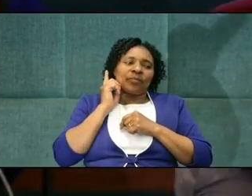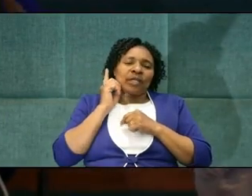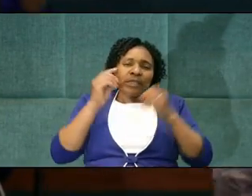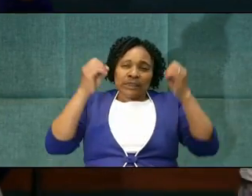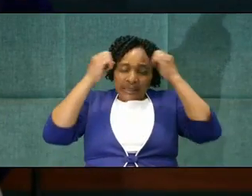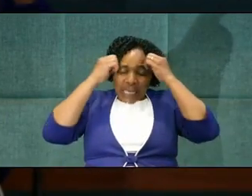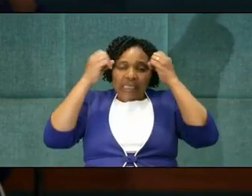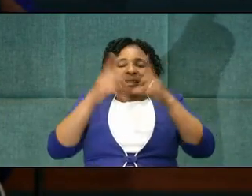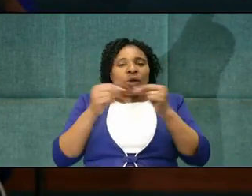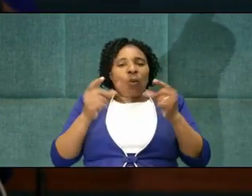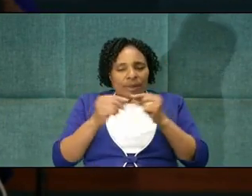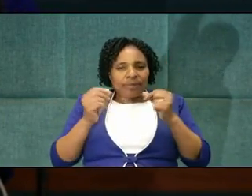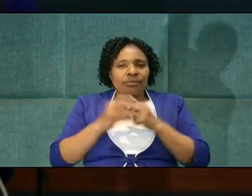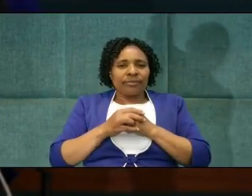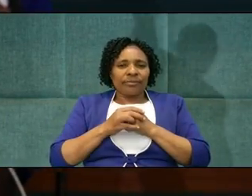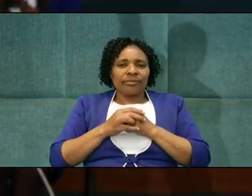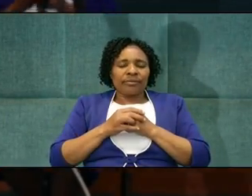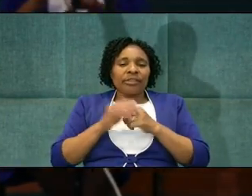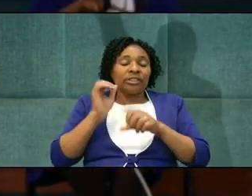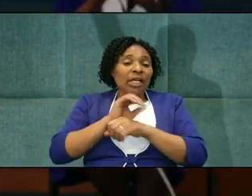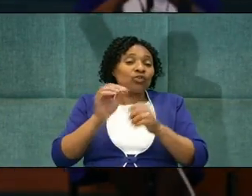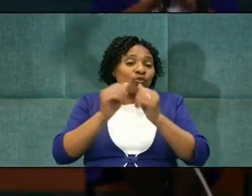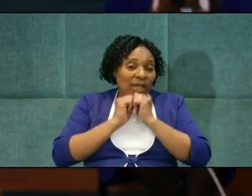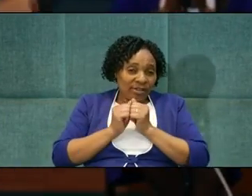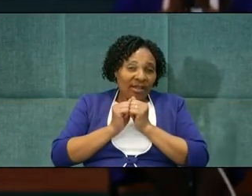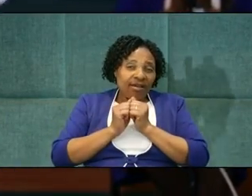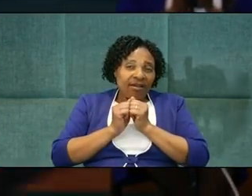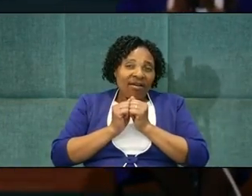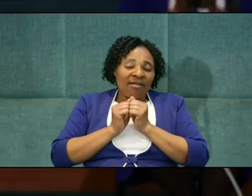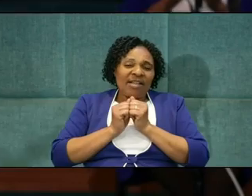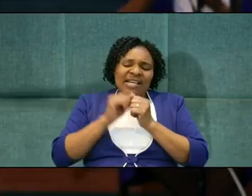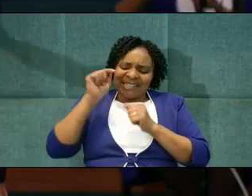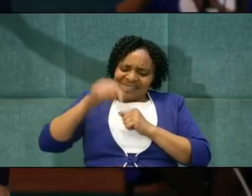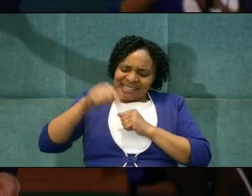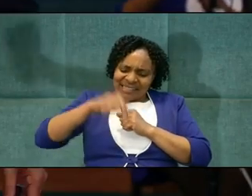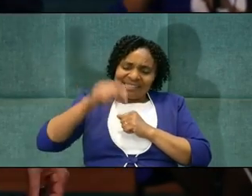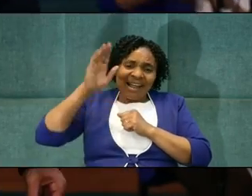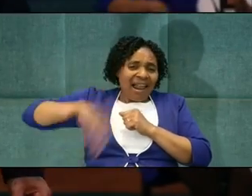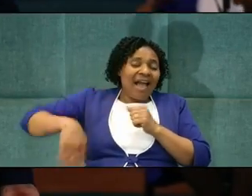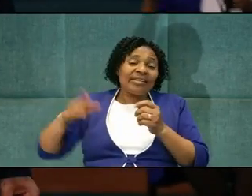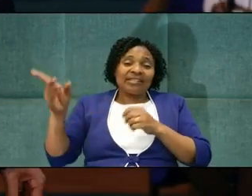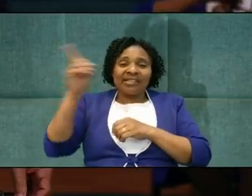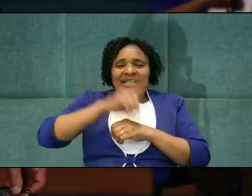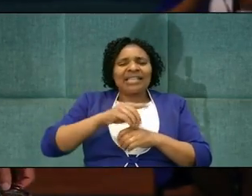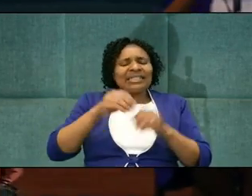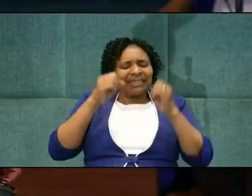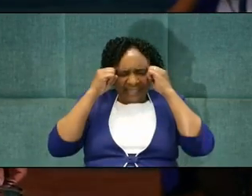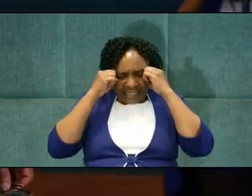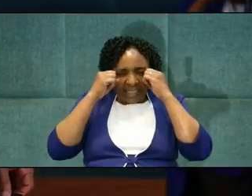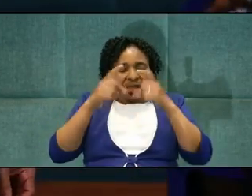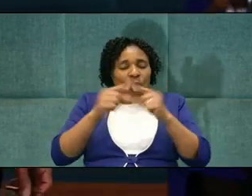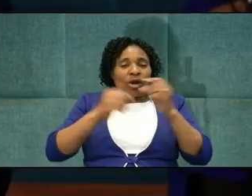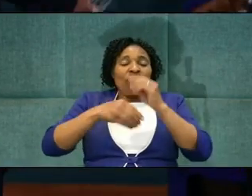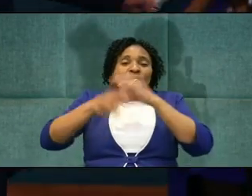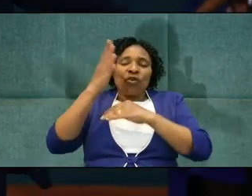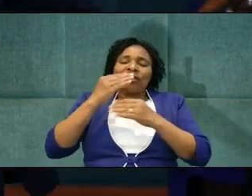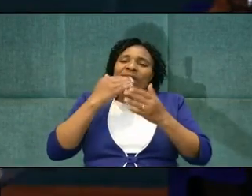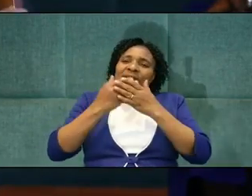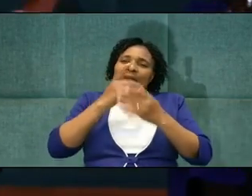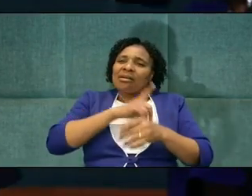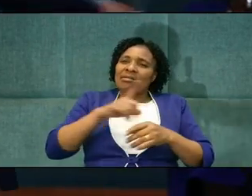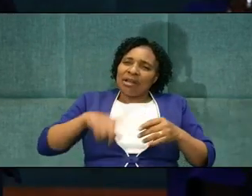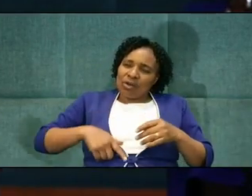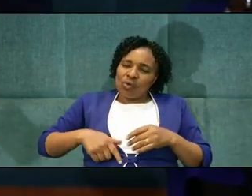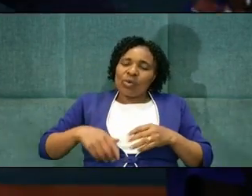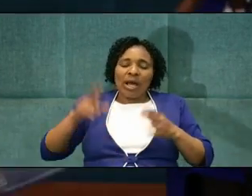the word. Is the church with me? In these last days, study the word of God. Thanks the Lord. We have it in